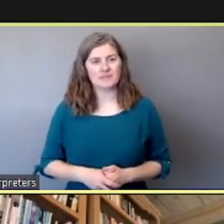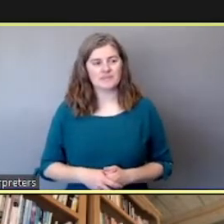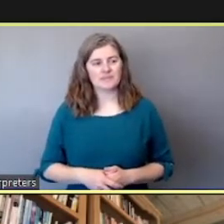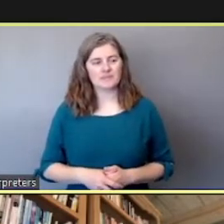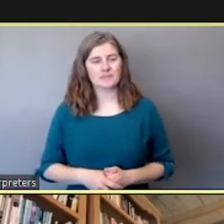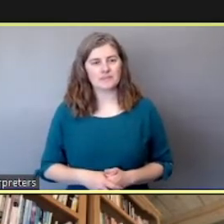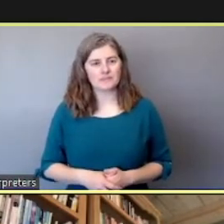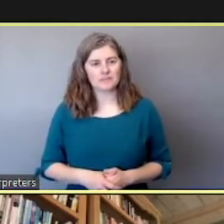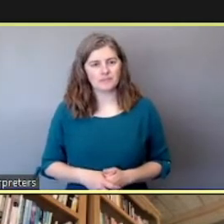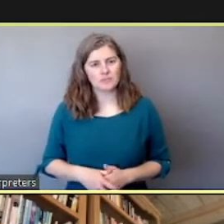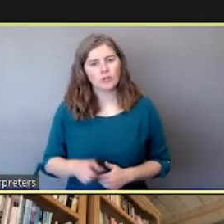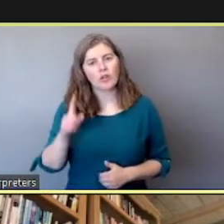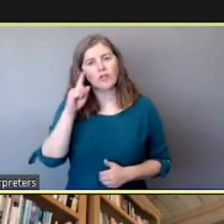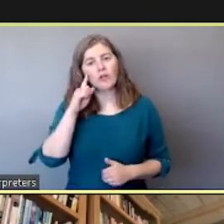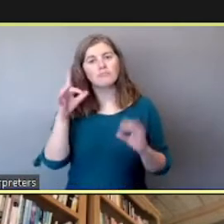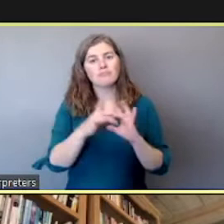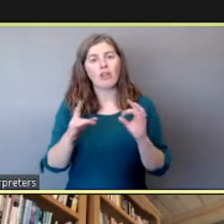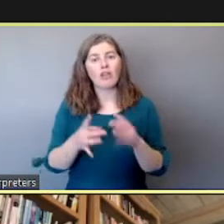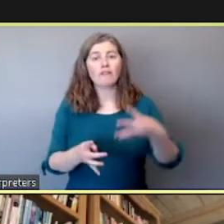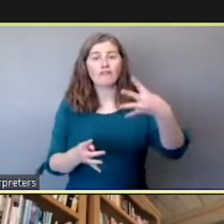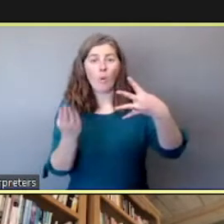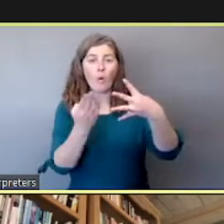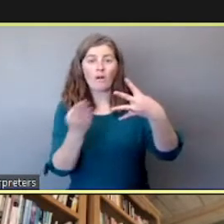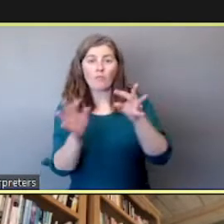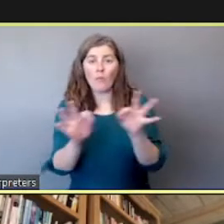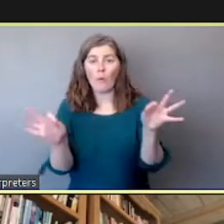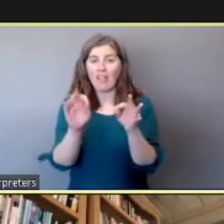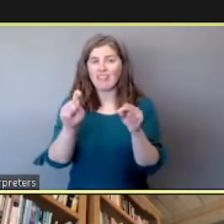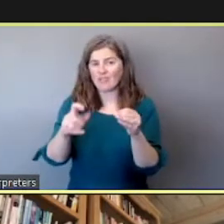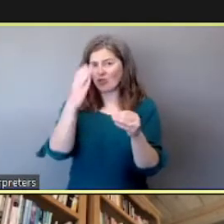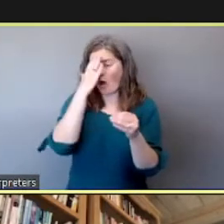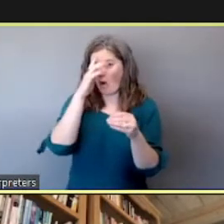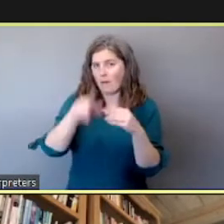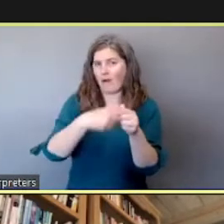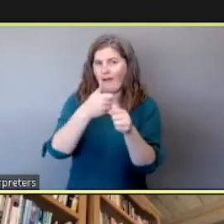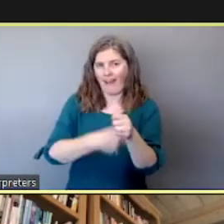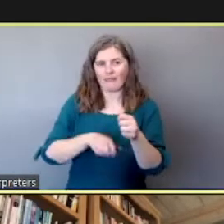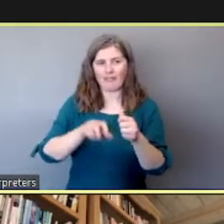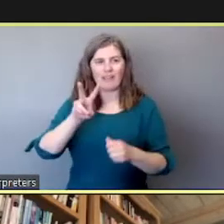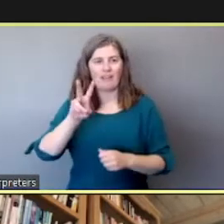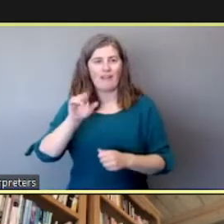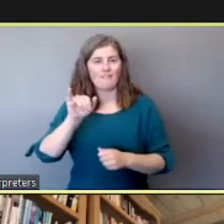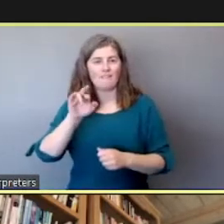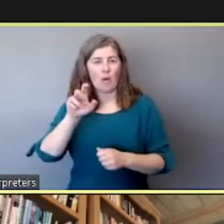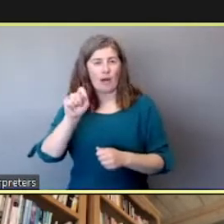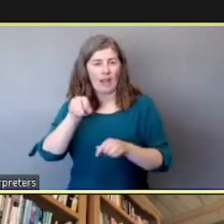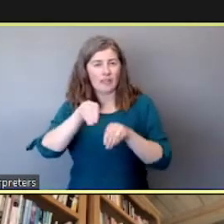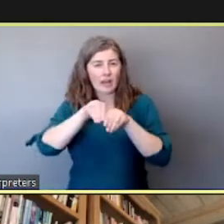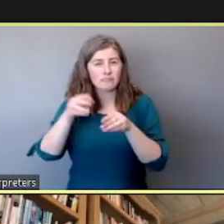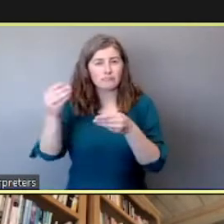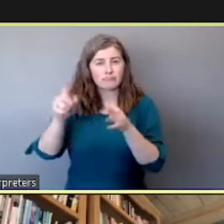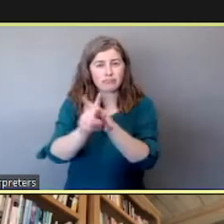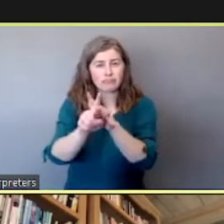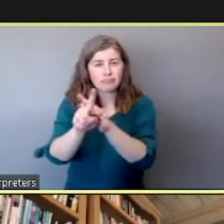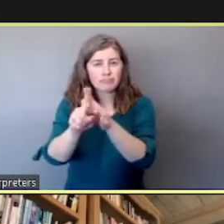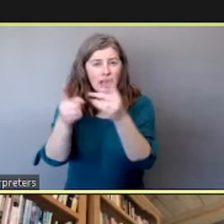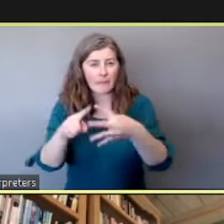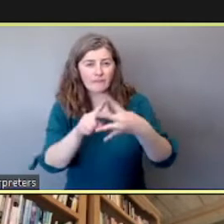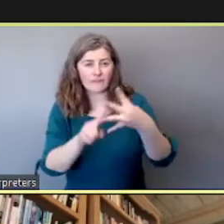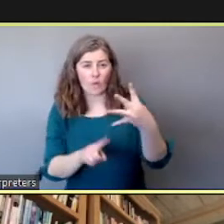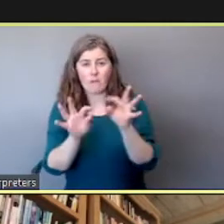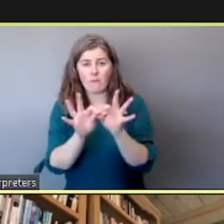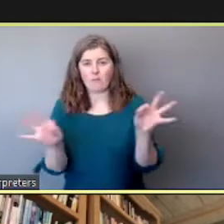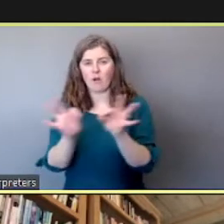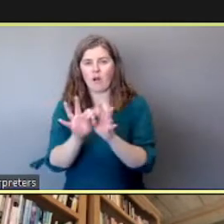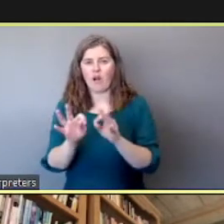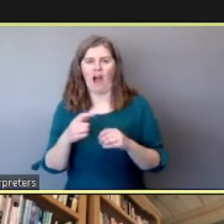So you've all heard me say there are 4 things you need to know about every variant that comes down the pike. And we've given you